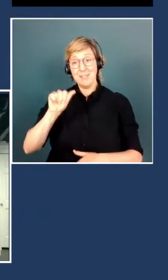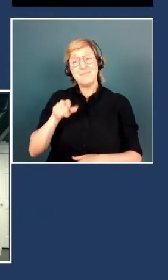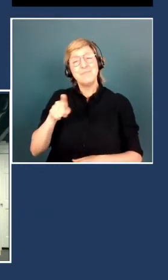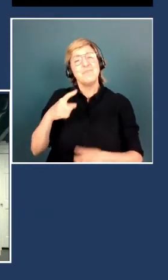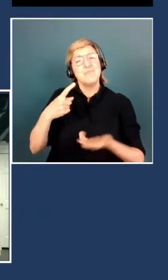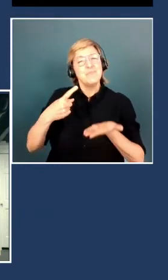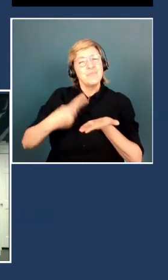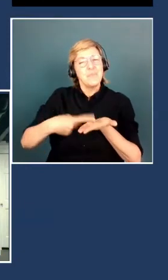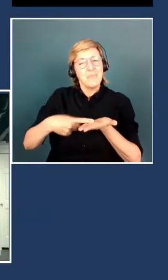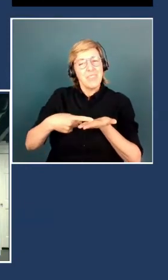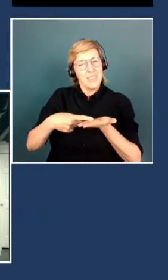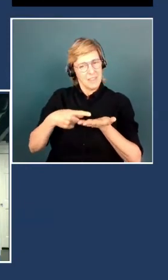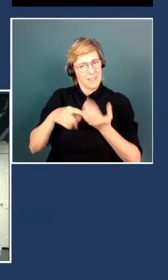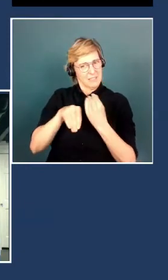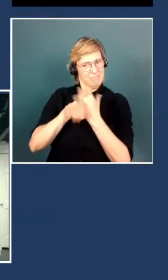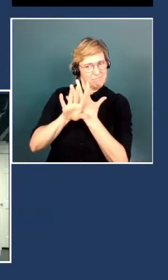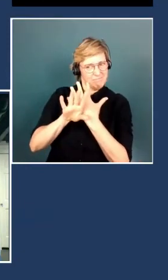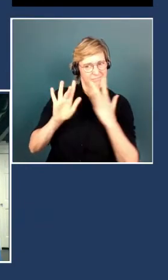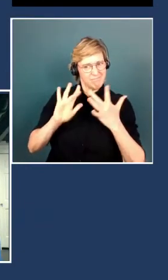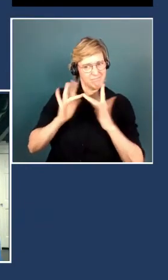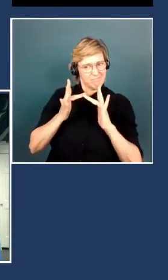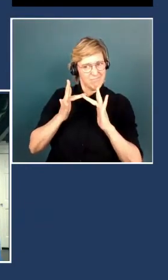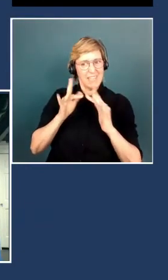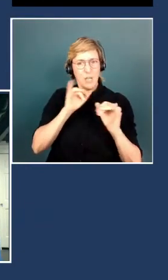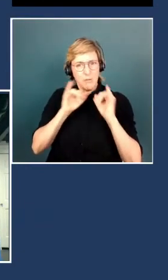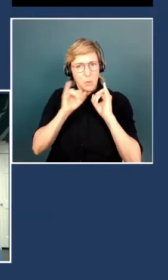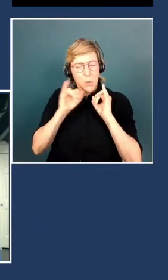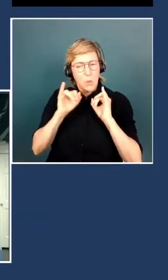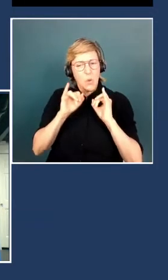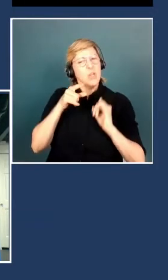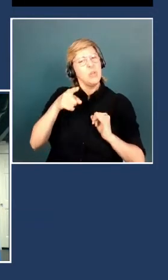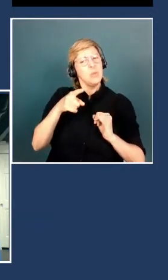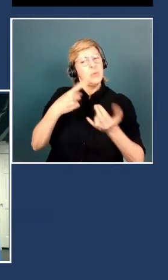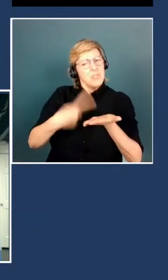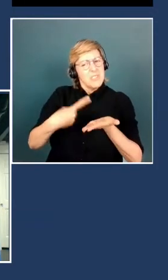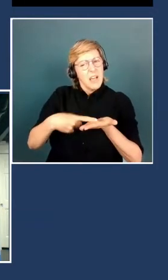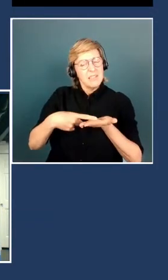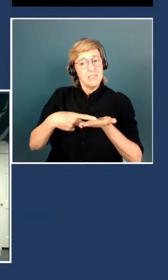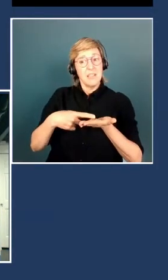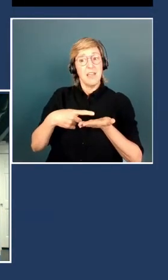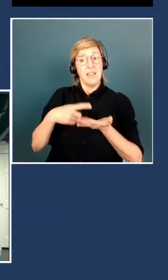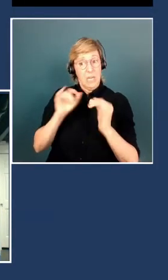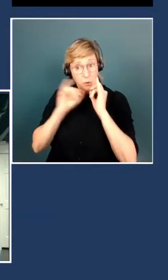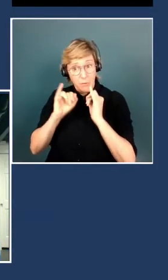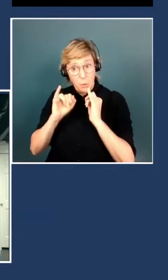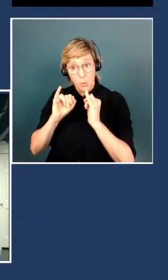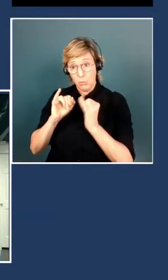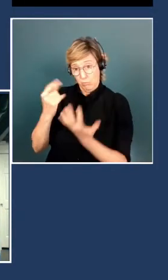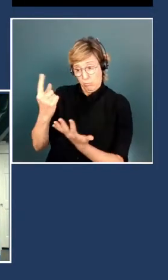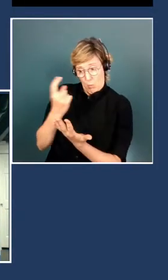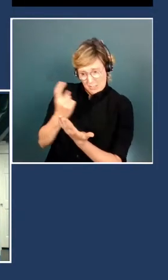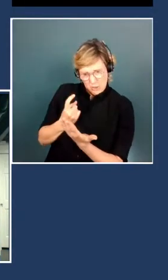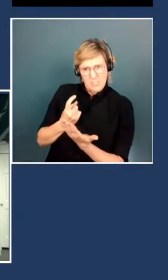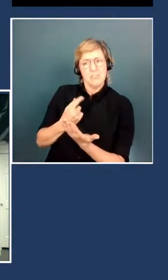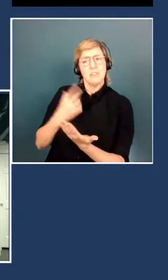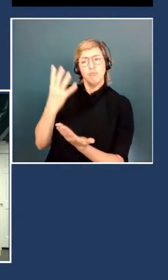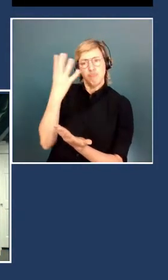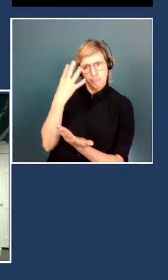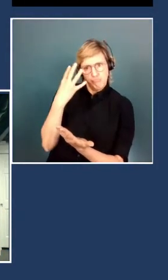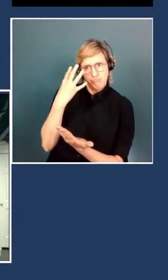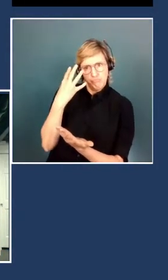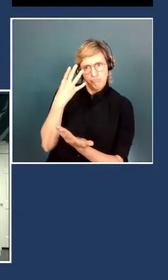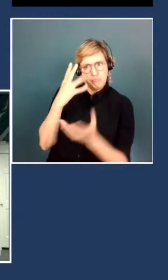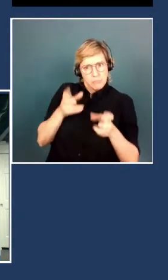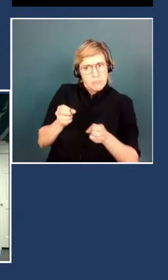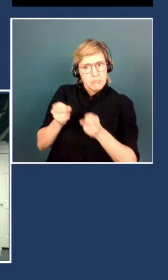about pre-recorded video interviews. I wanted to, know a little bit more about that. And, if I